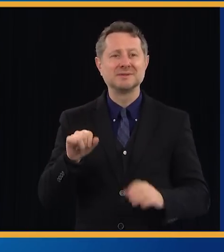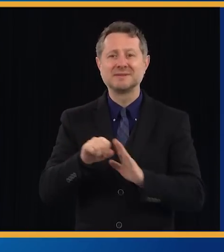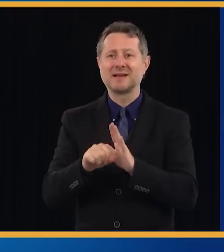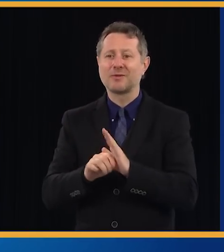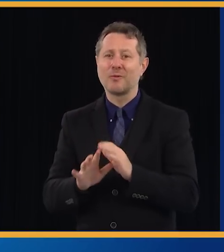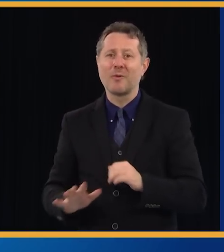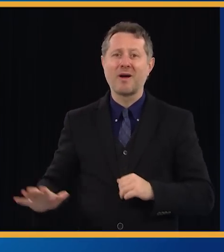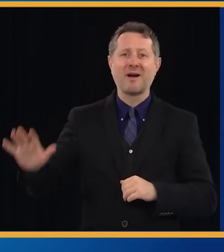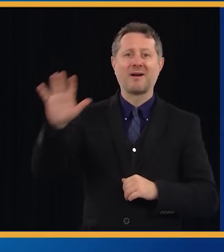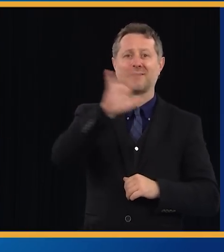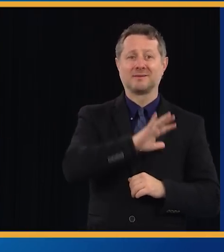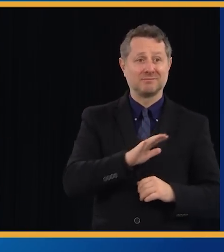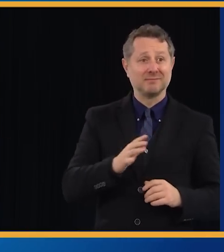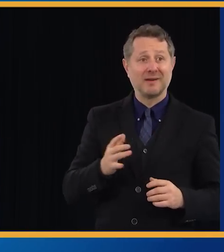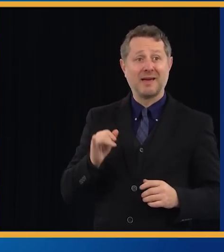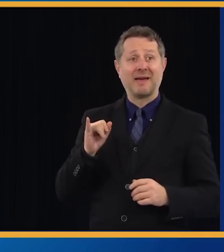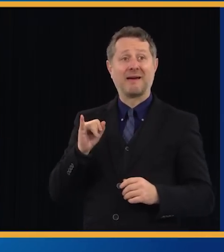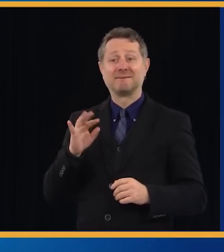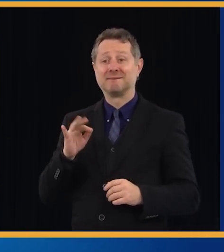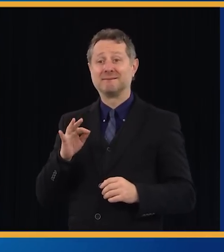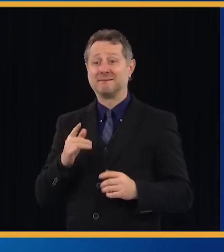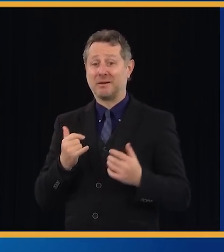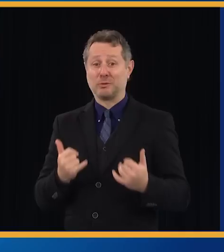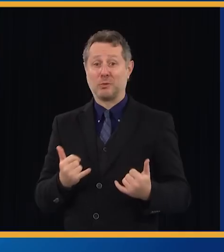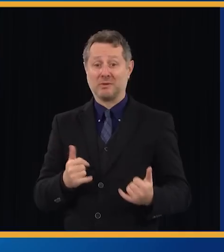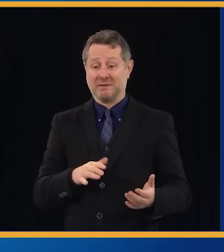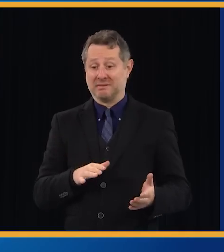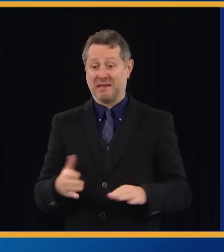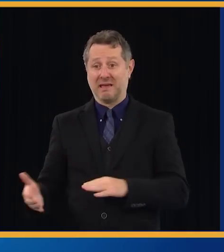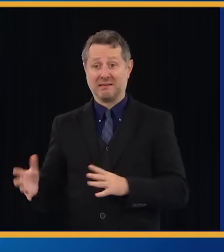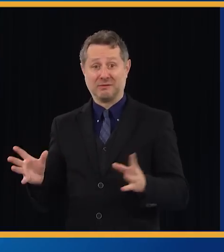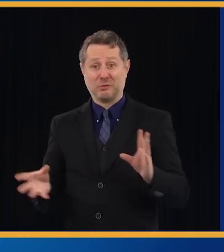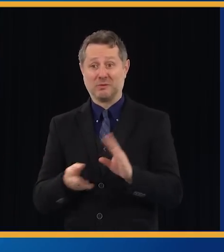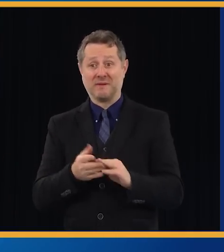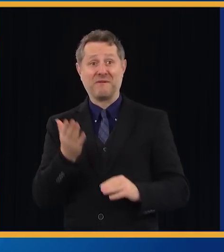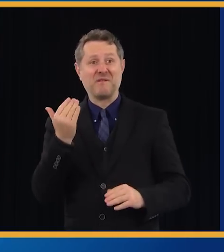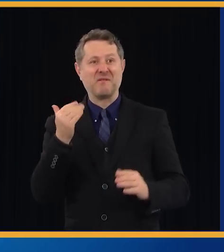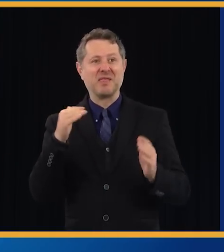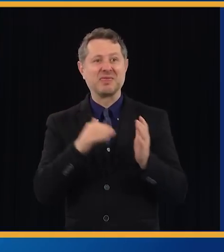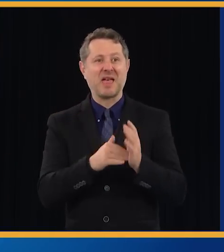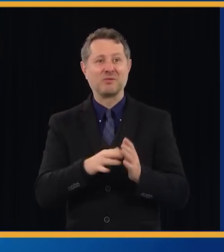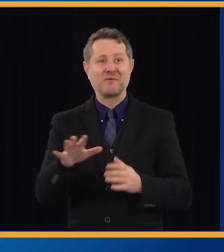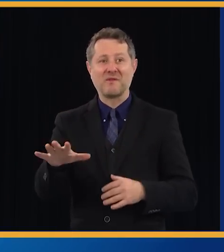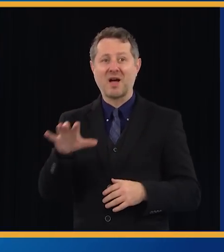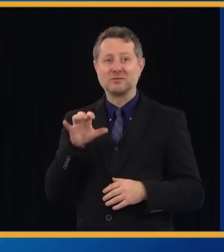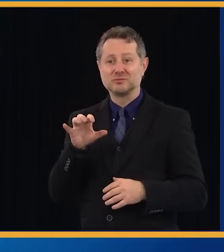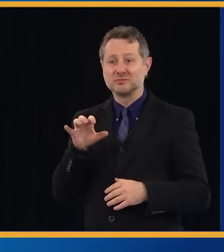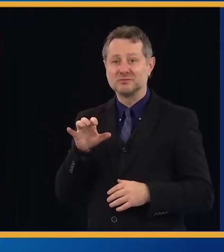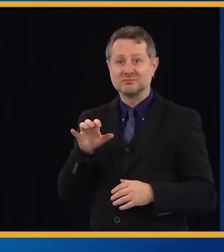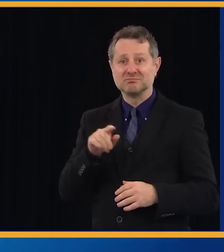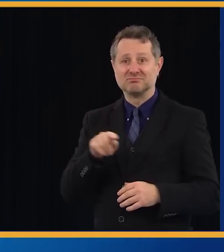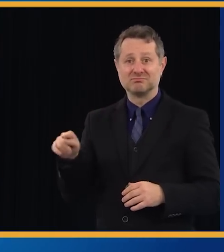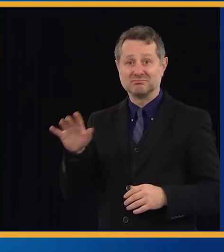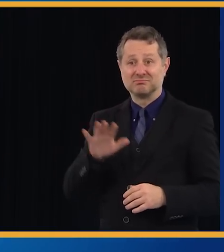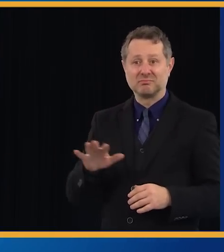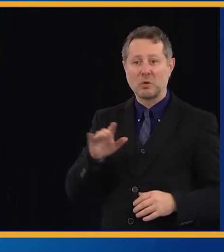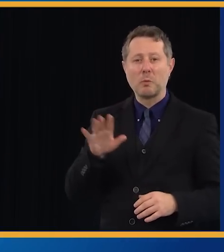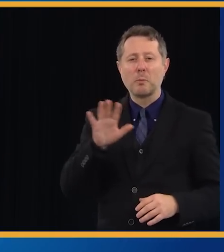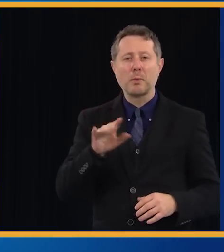we have now as a death total, which is 15,500, that would be about